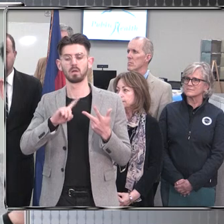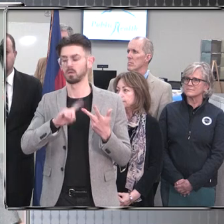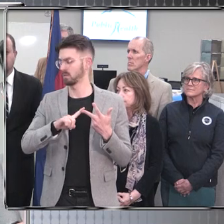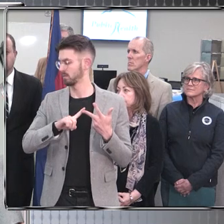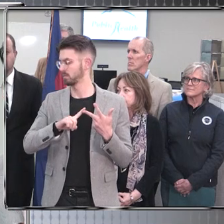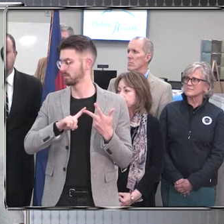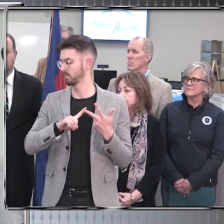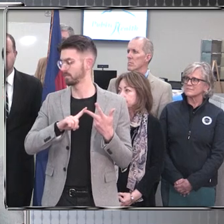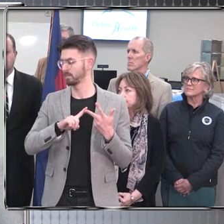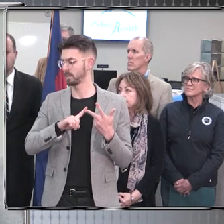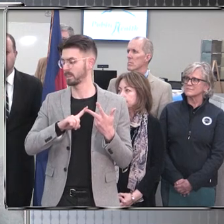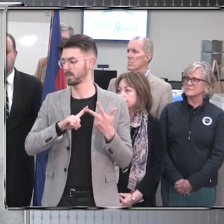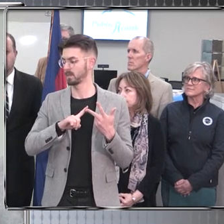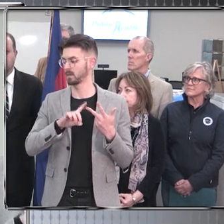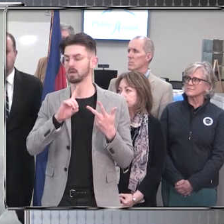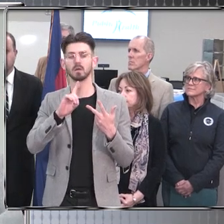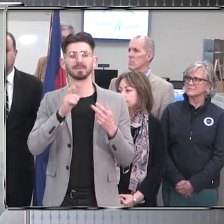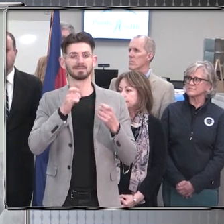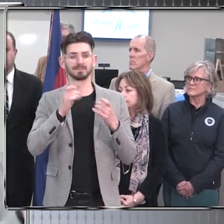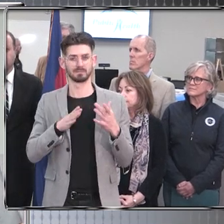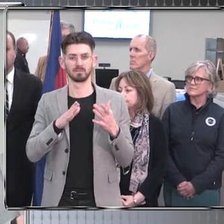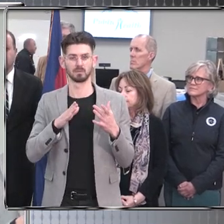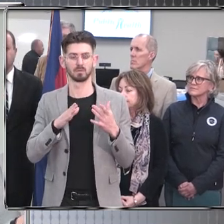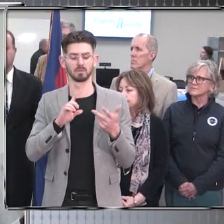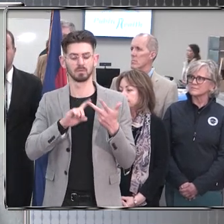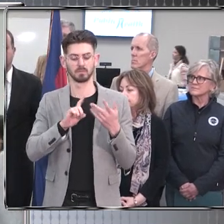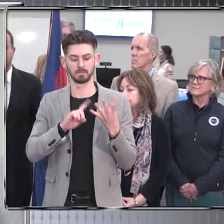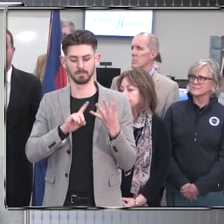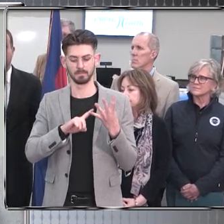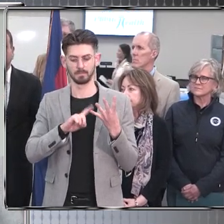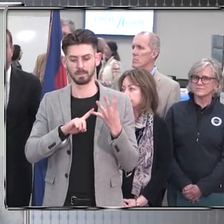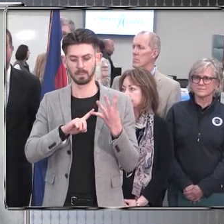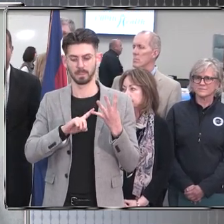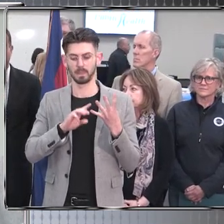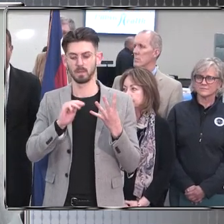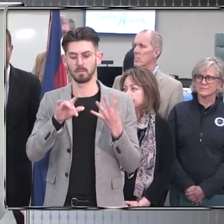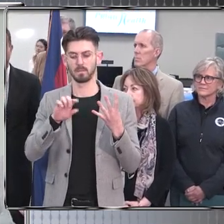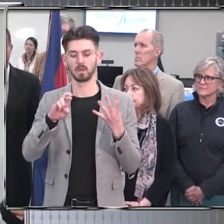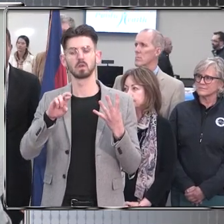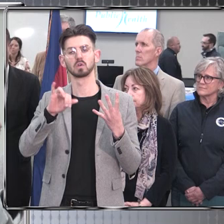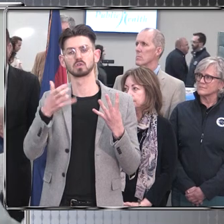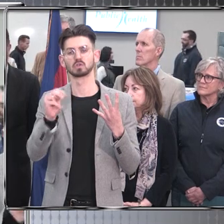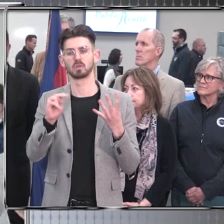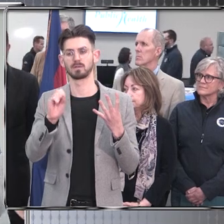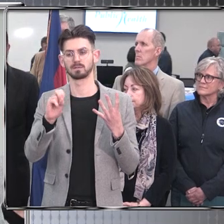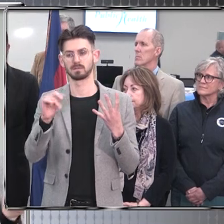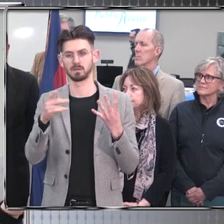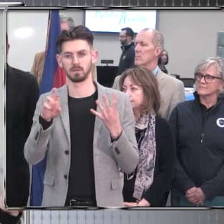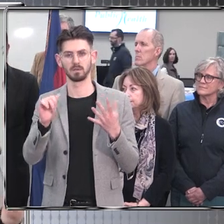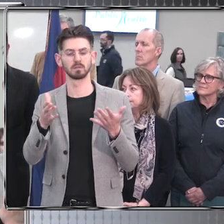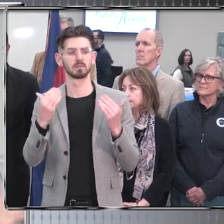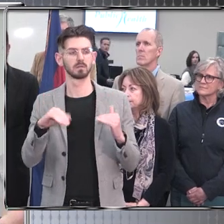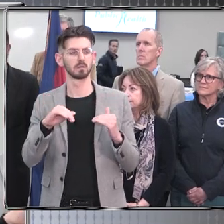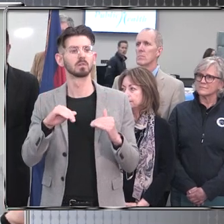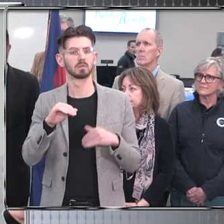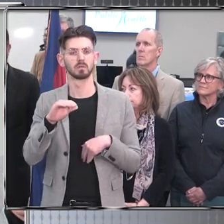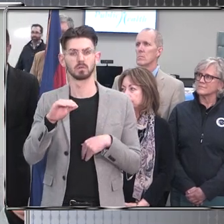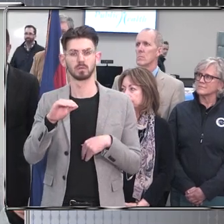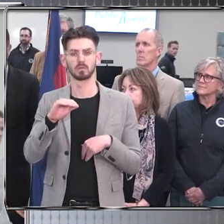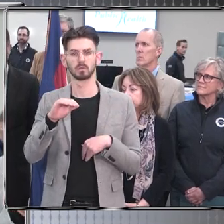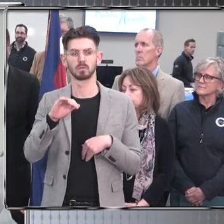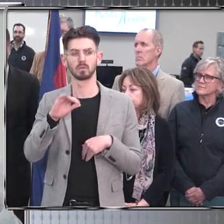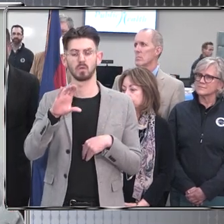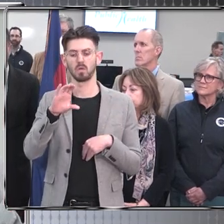Director, as well as Lieutenant Governor Diane Primavera, Mayor John Southers, Colorado Springs City Councilman